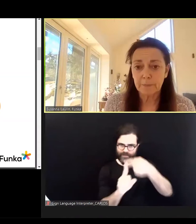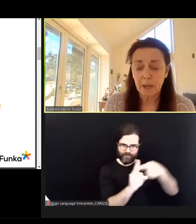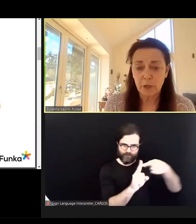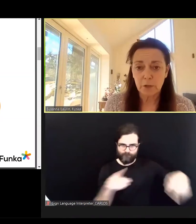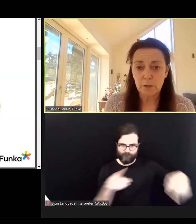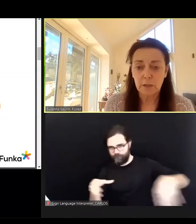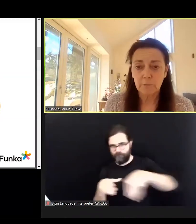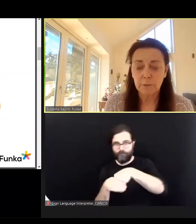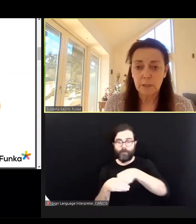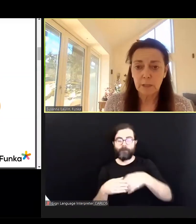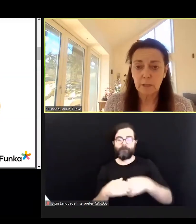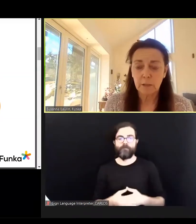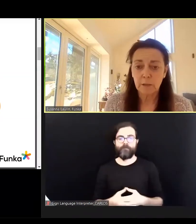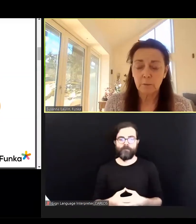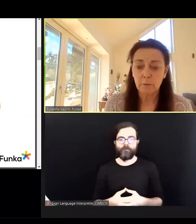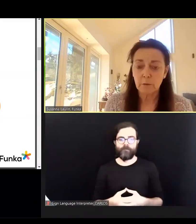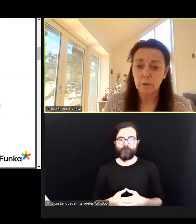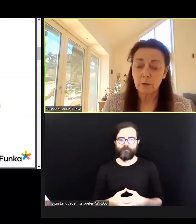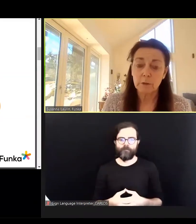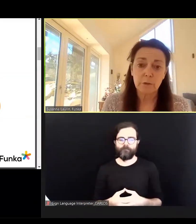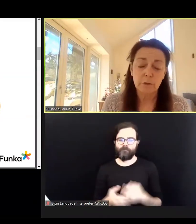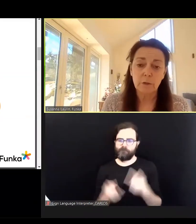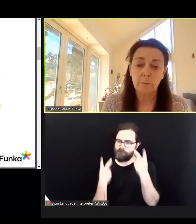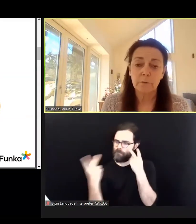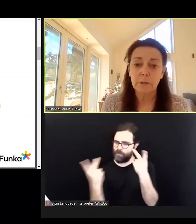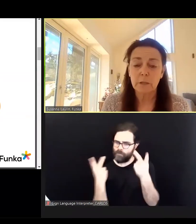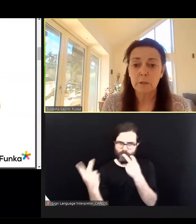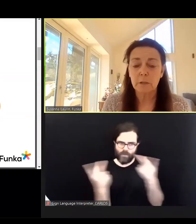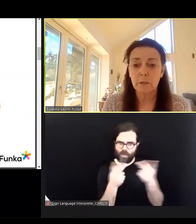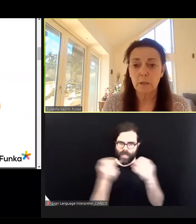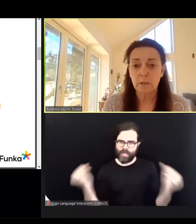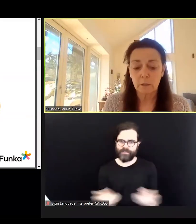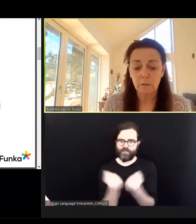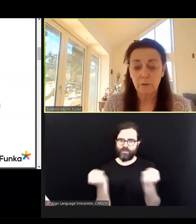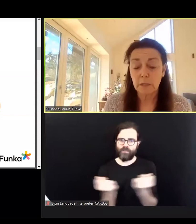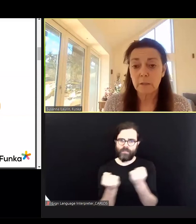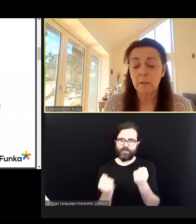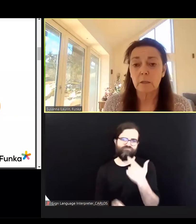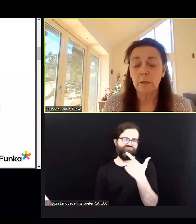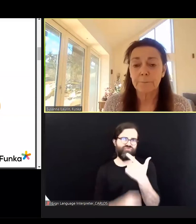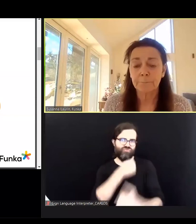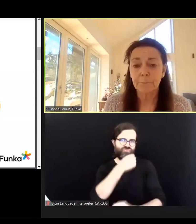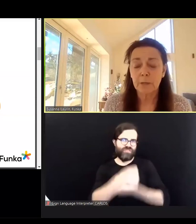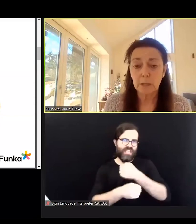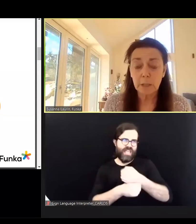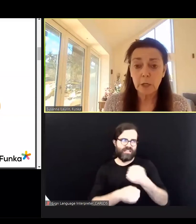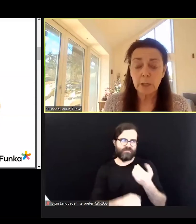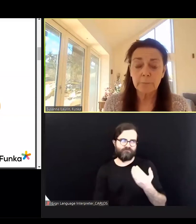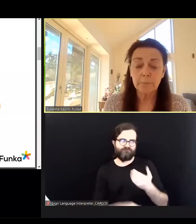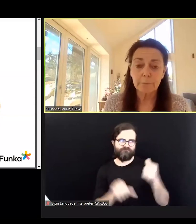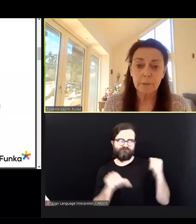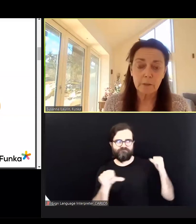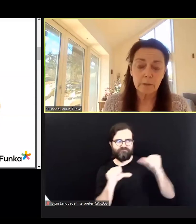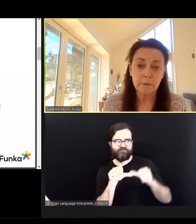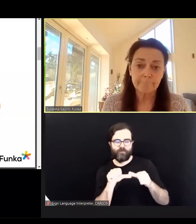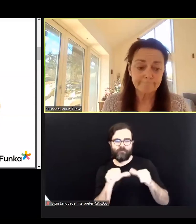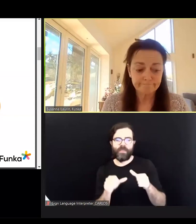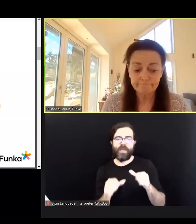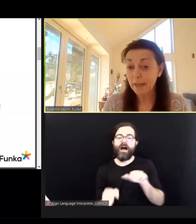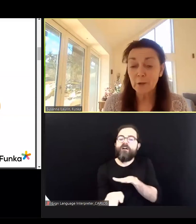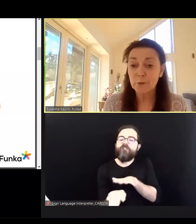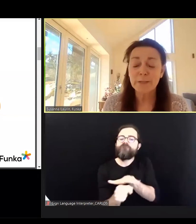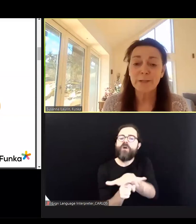right direction, so to speak. So the current disability strategy is quite new. So we don't really